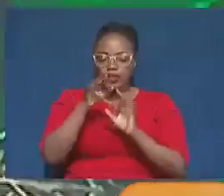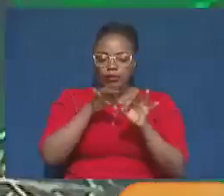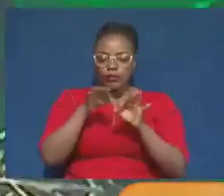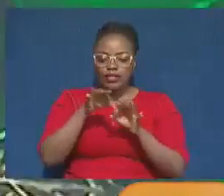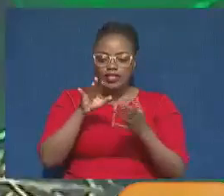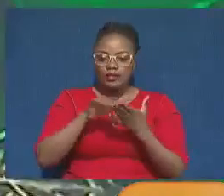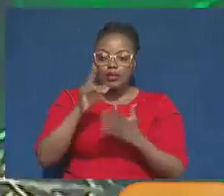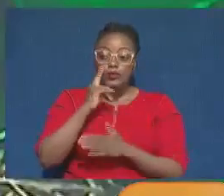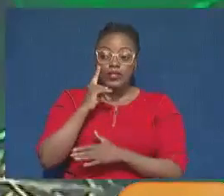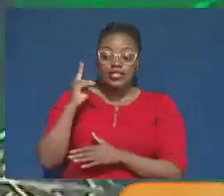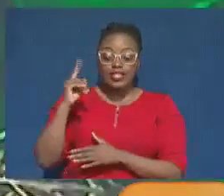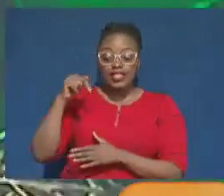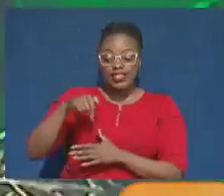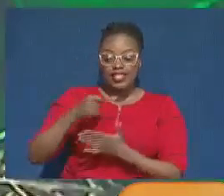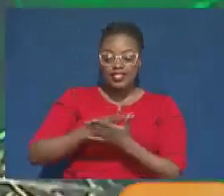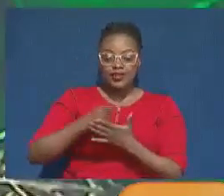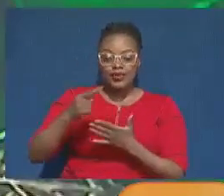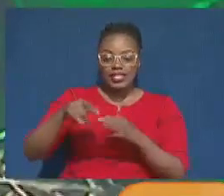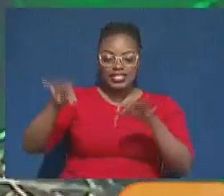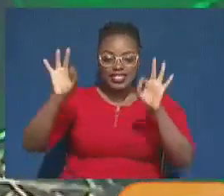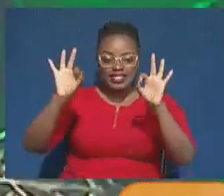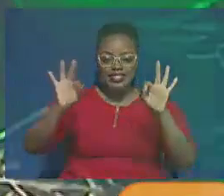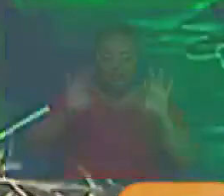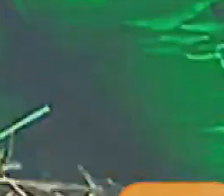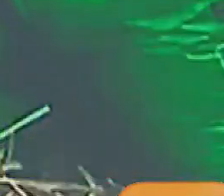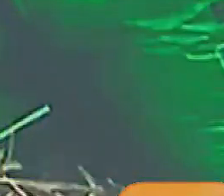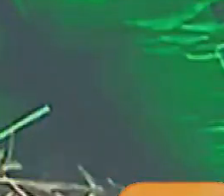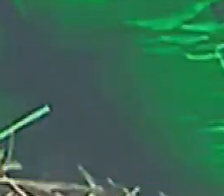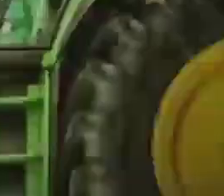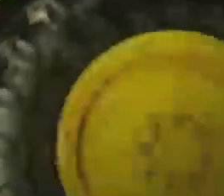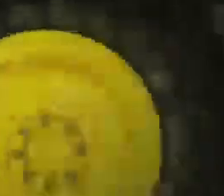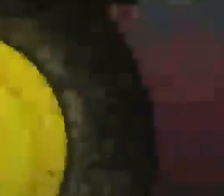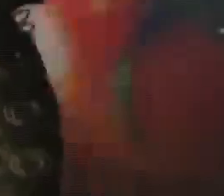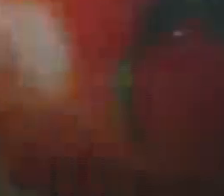tells us more on this week's Smart Farm.